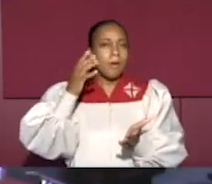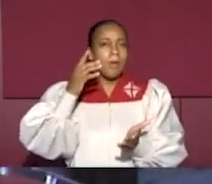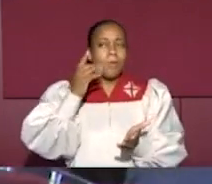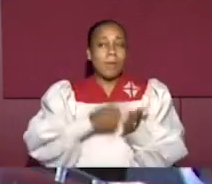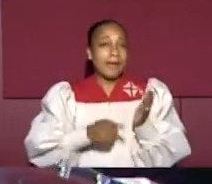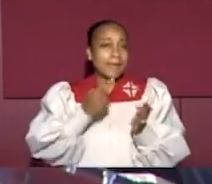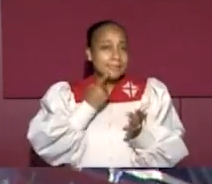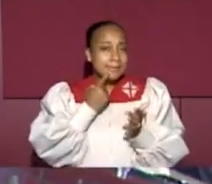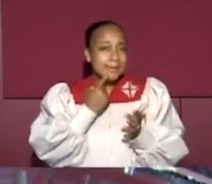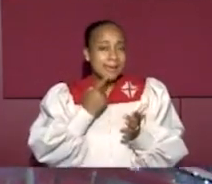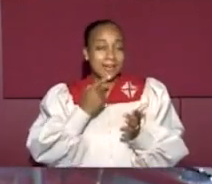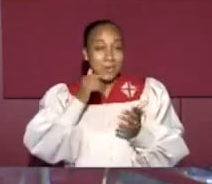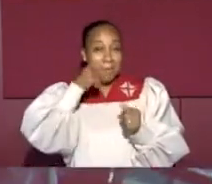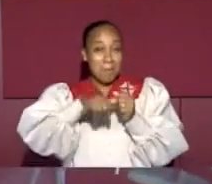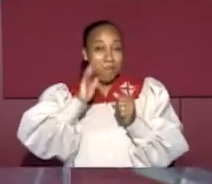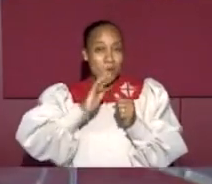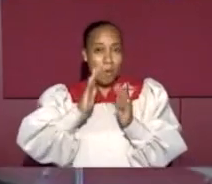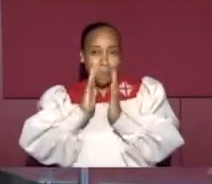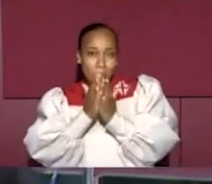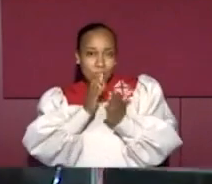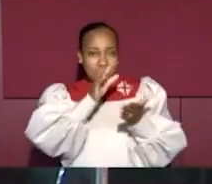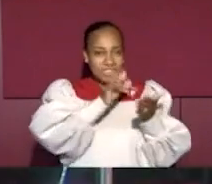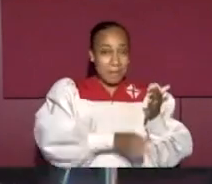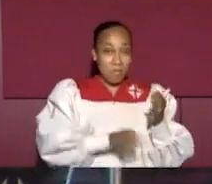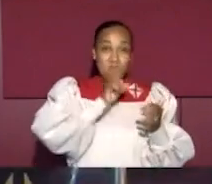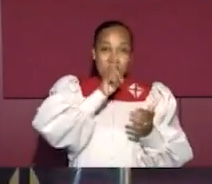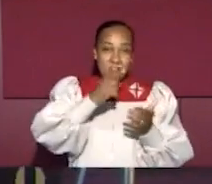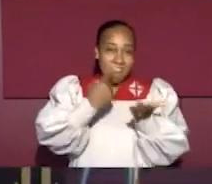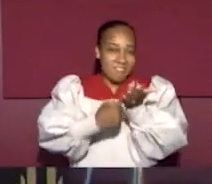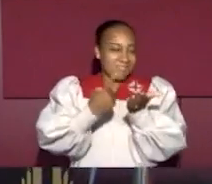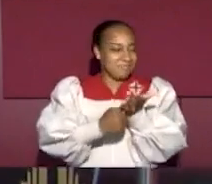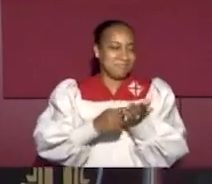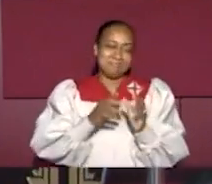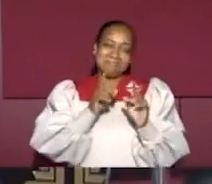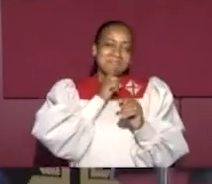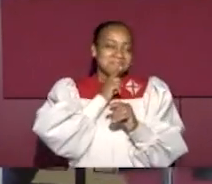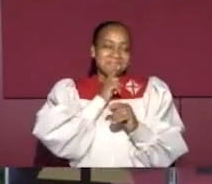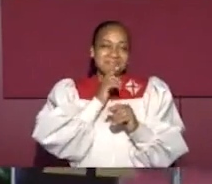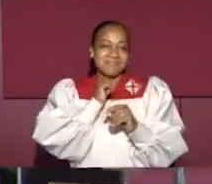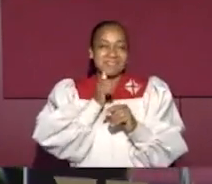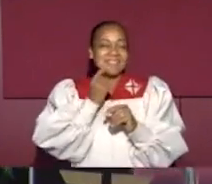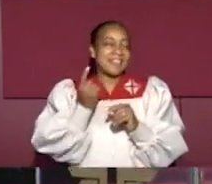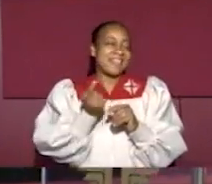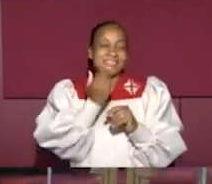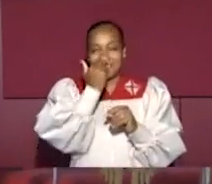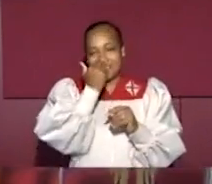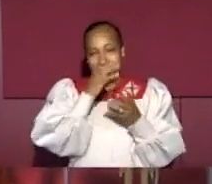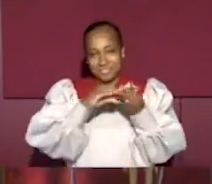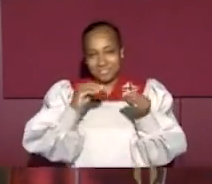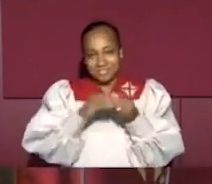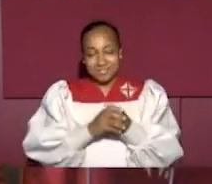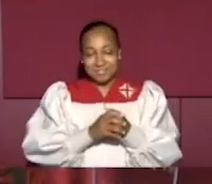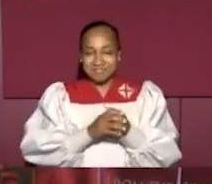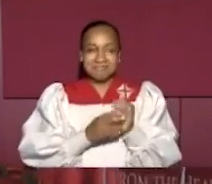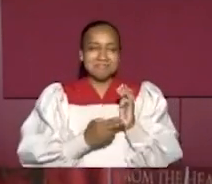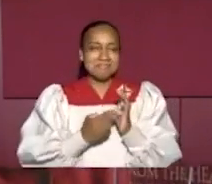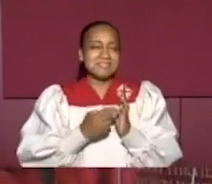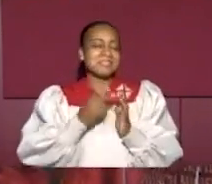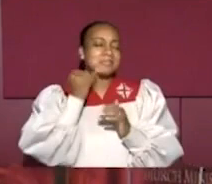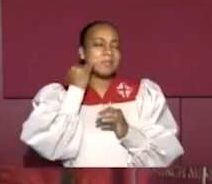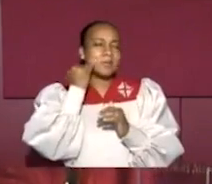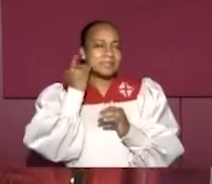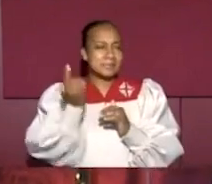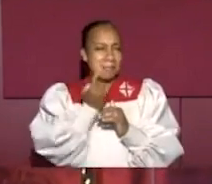Did I say book or chapter? Now, that wasn't a real argument. That was just something that, you know, that was a funny story. But let's say it was